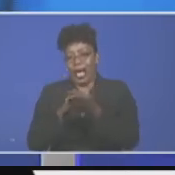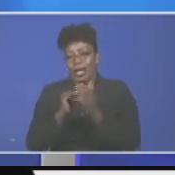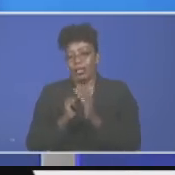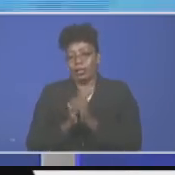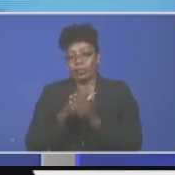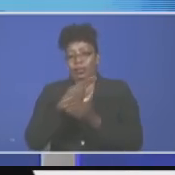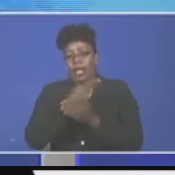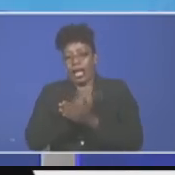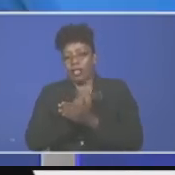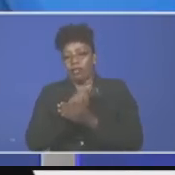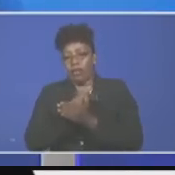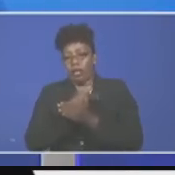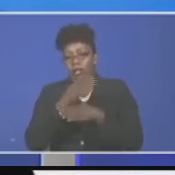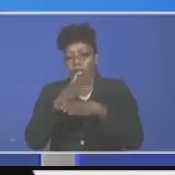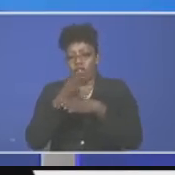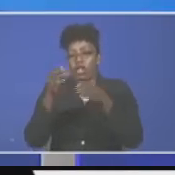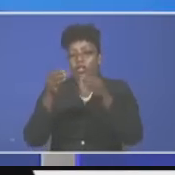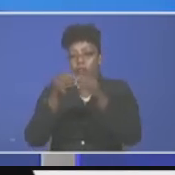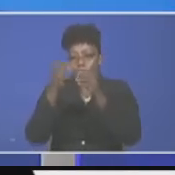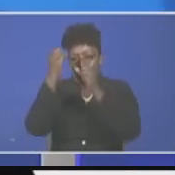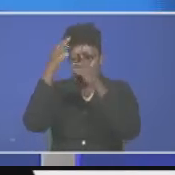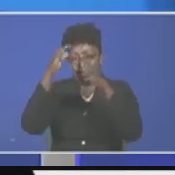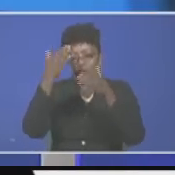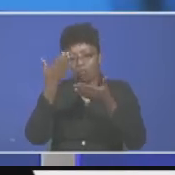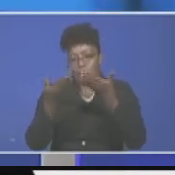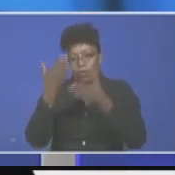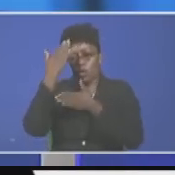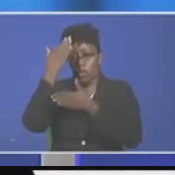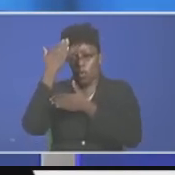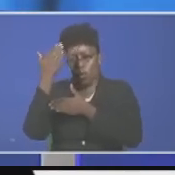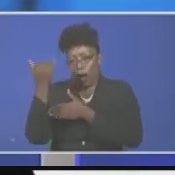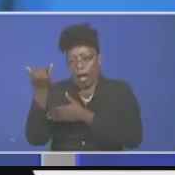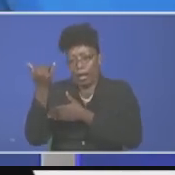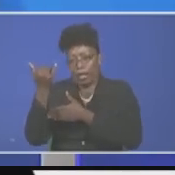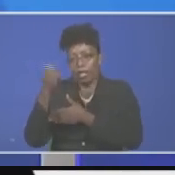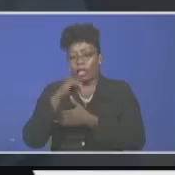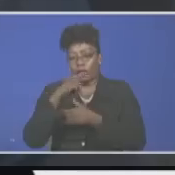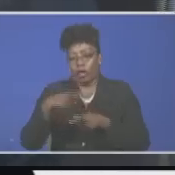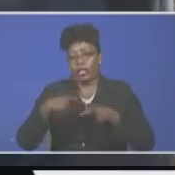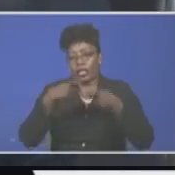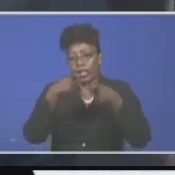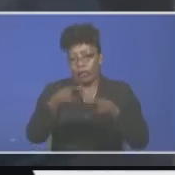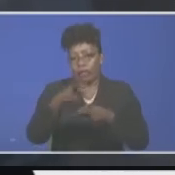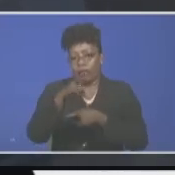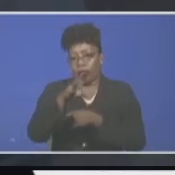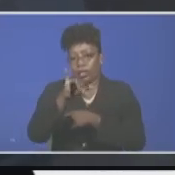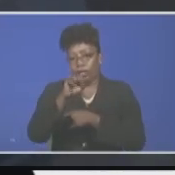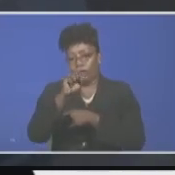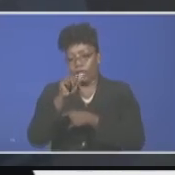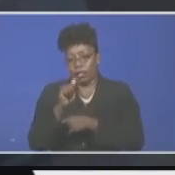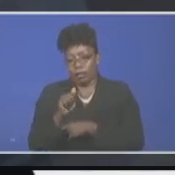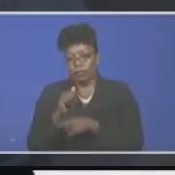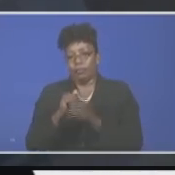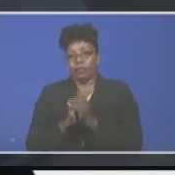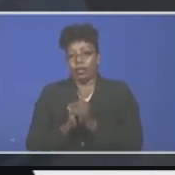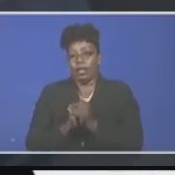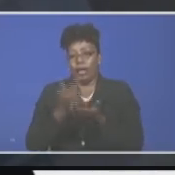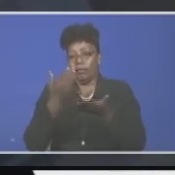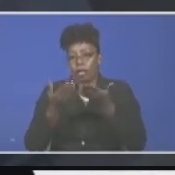went into further detail on why a student athlete may be turned away. A student who has a full ride scholarship